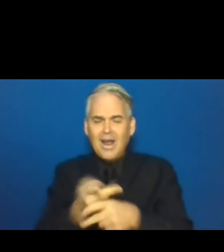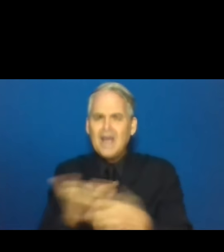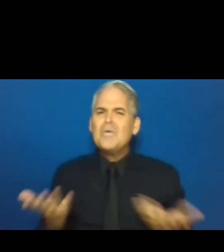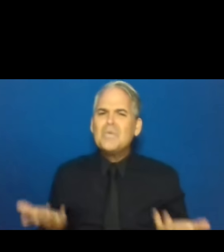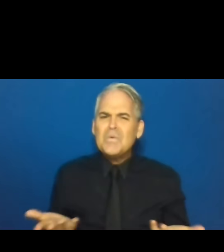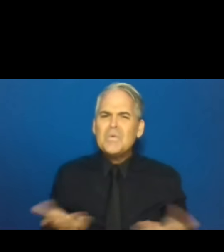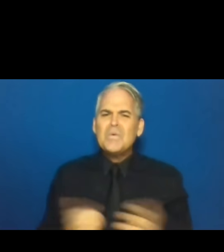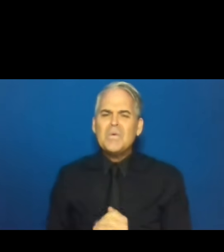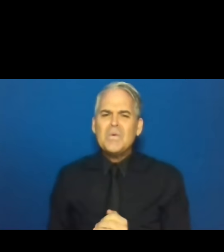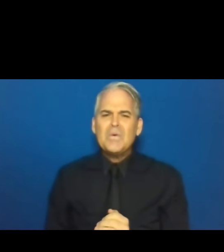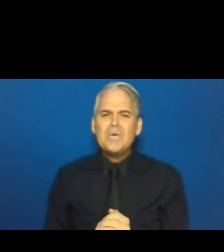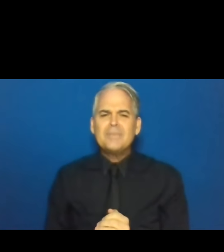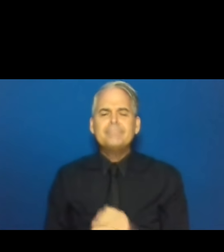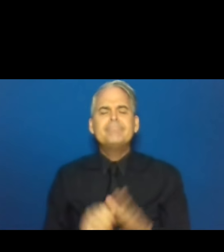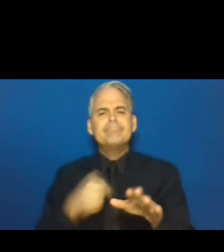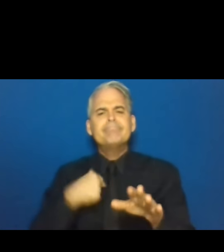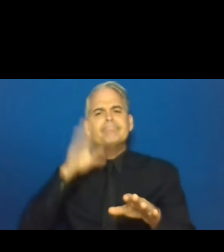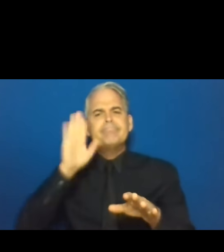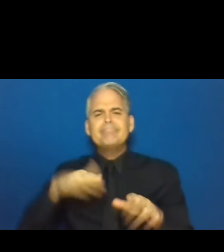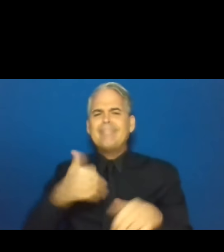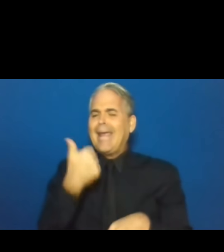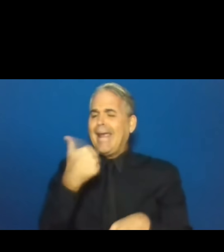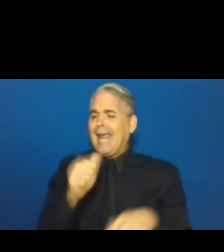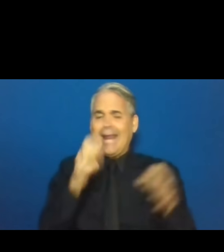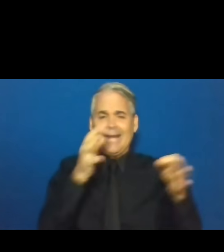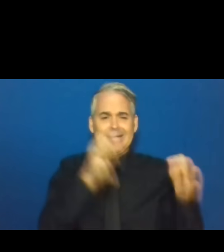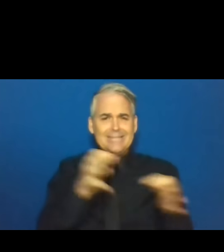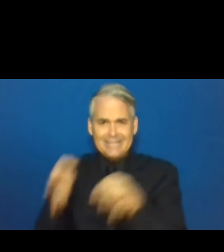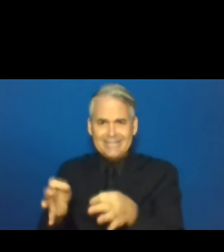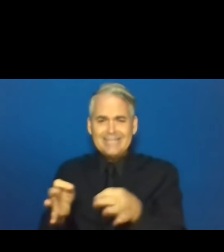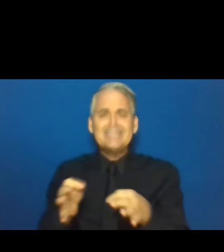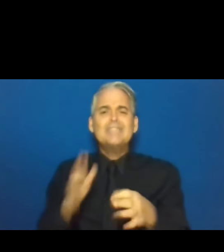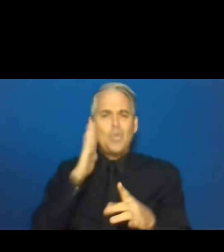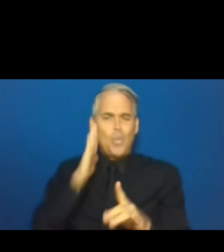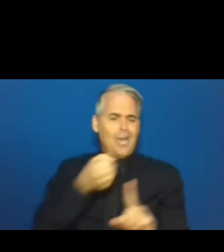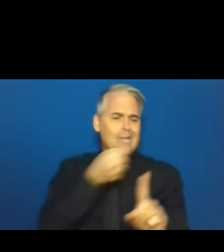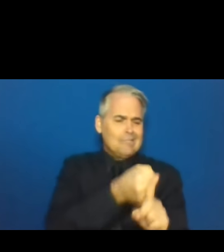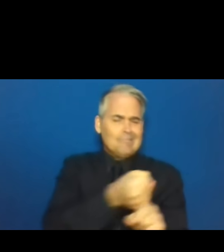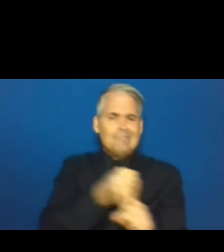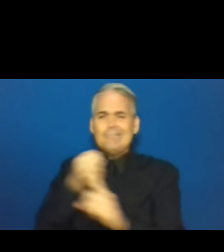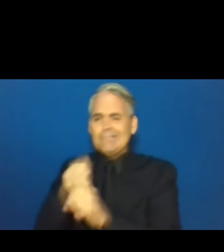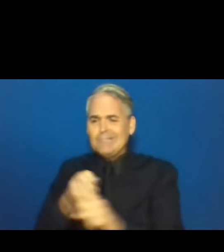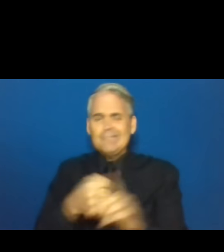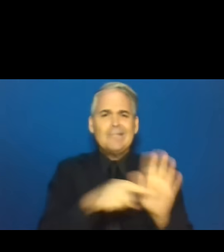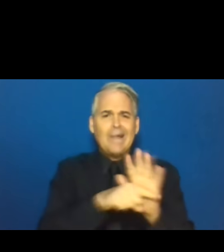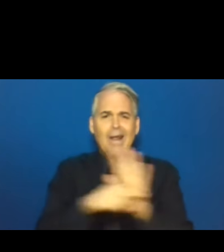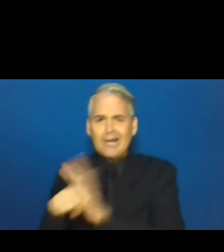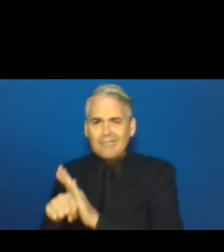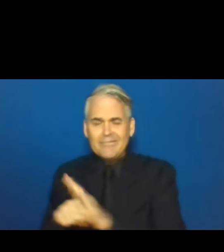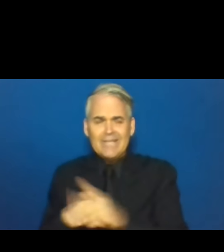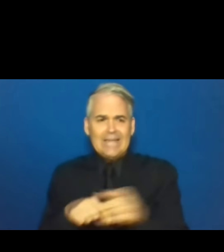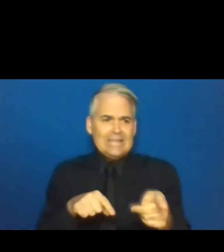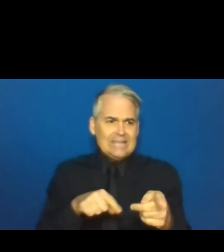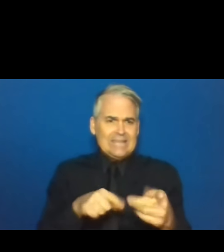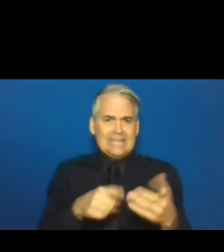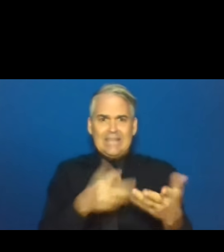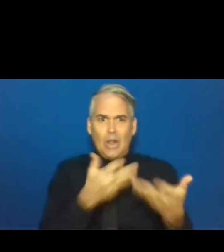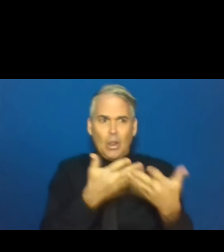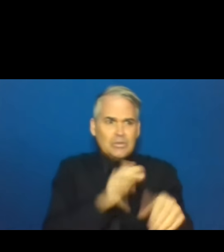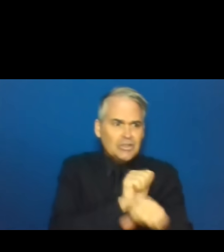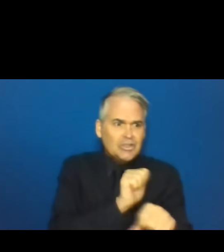don't have negative consequences. Weighing the loss of jobs and businesses versus the loss of health and lives